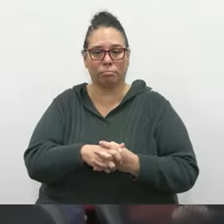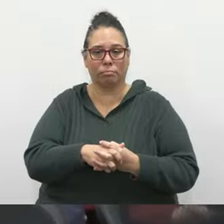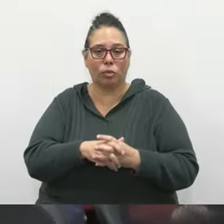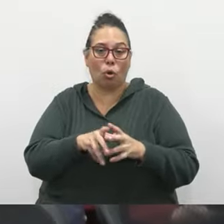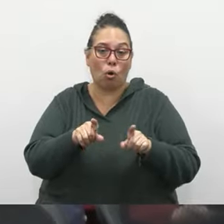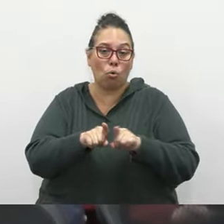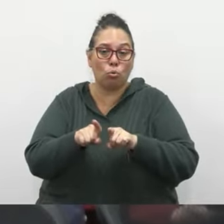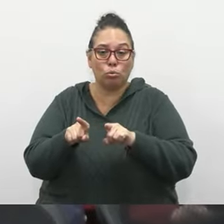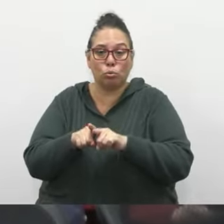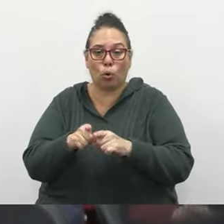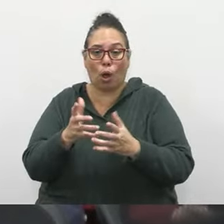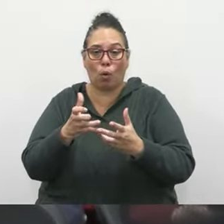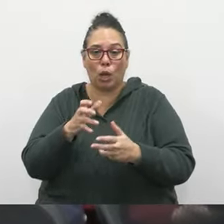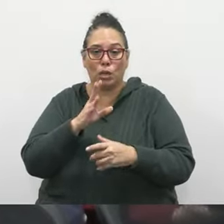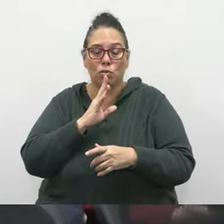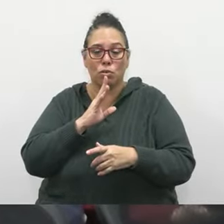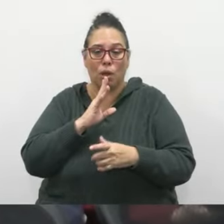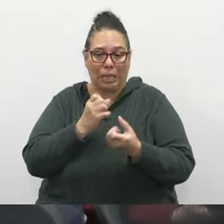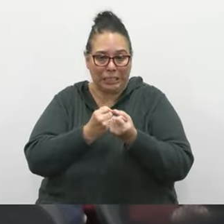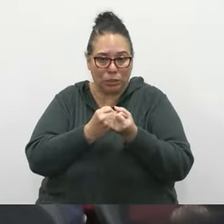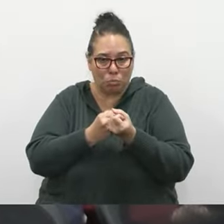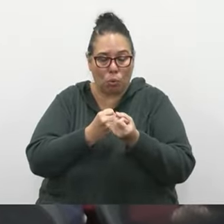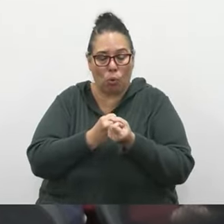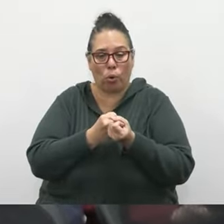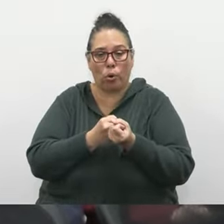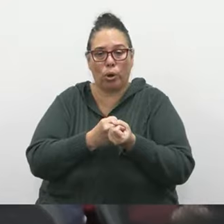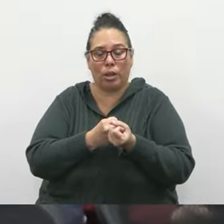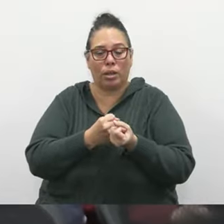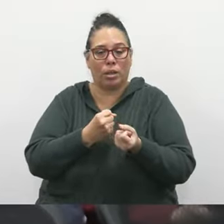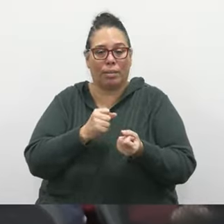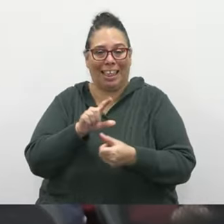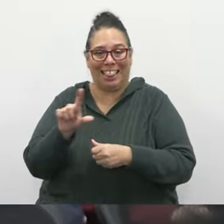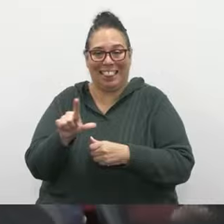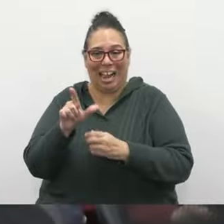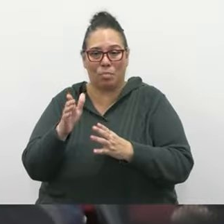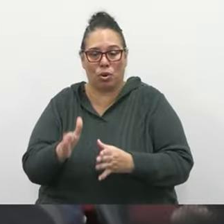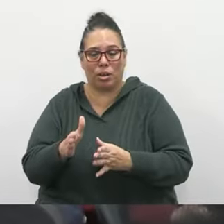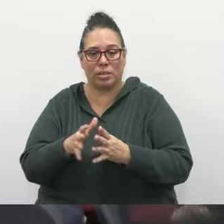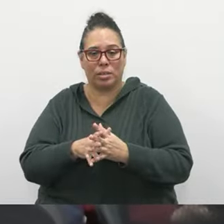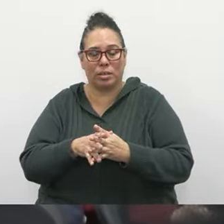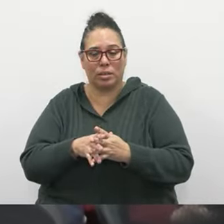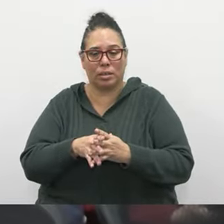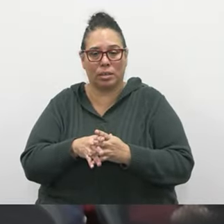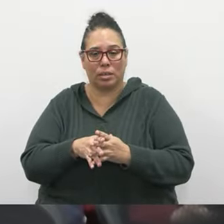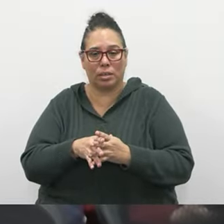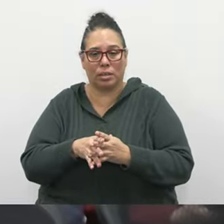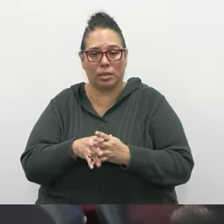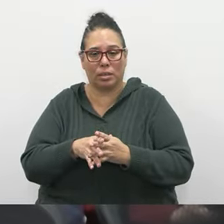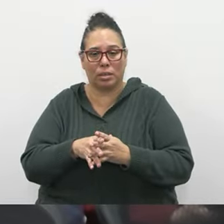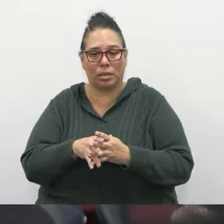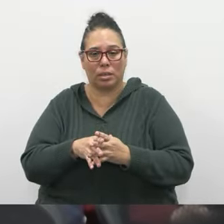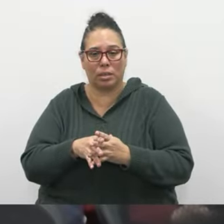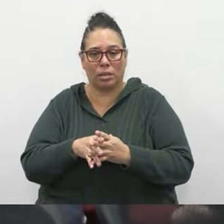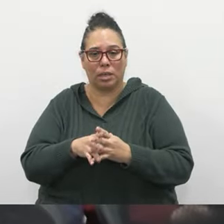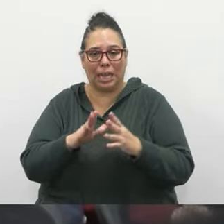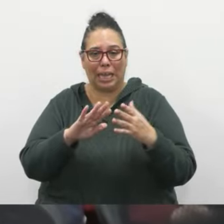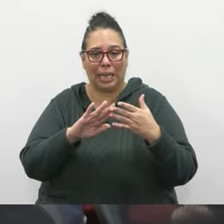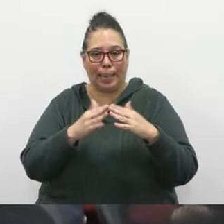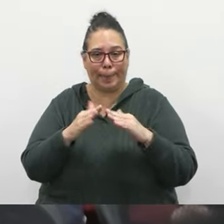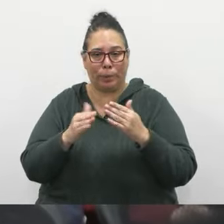also want to talk about and support the librarians and the